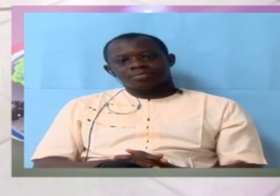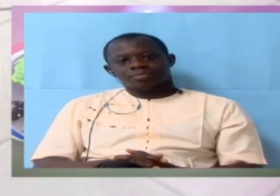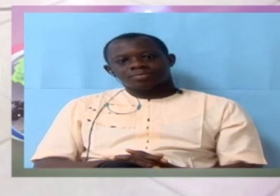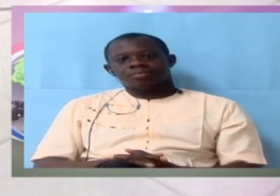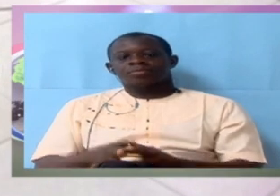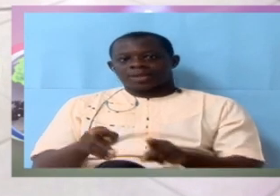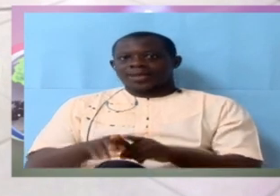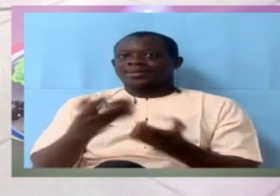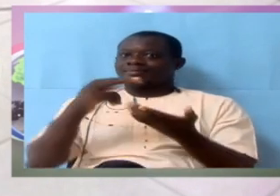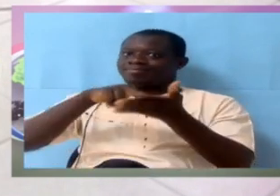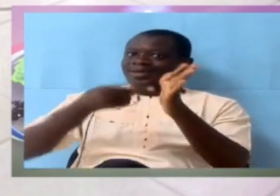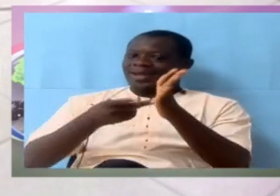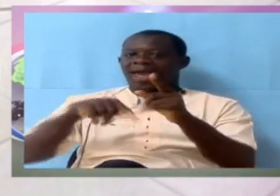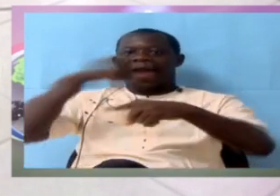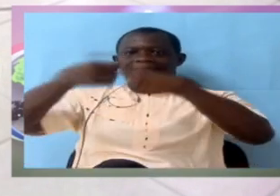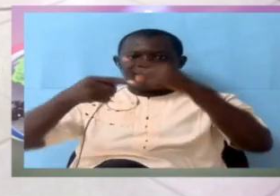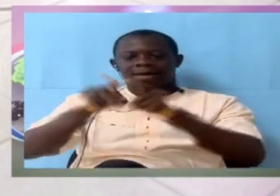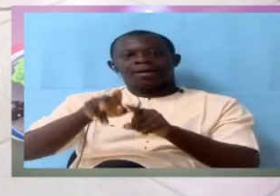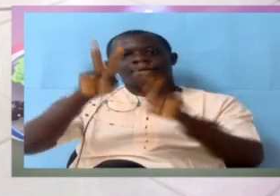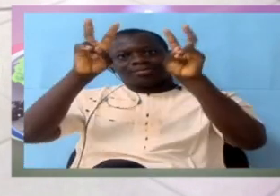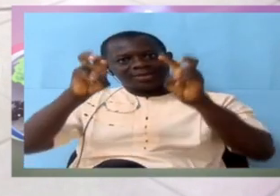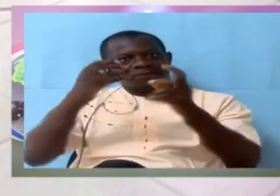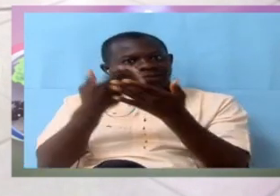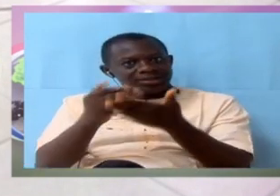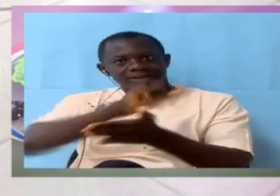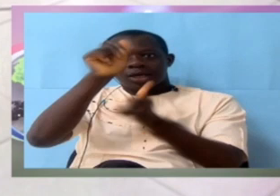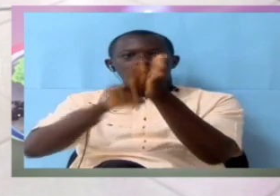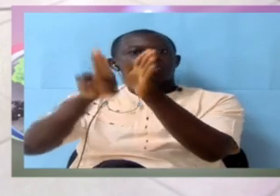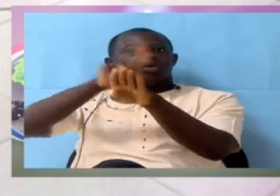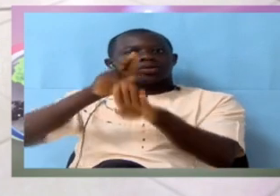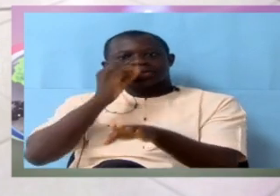Then I was also diagnosed to be having the virus.